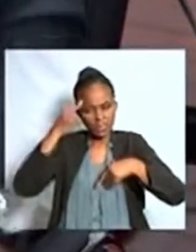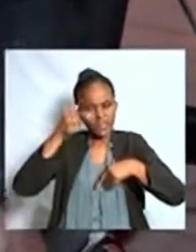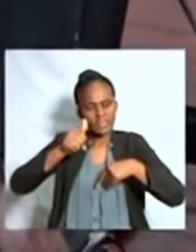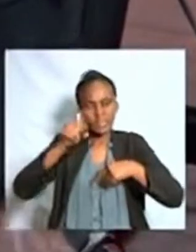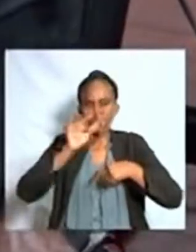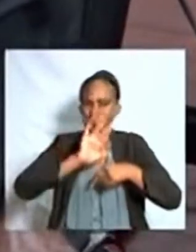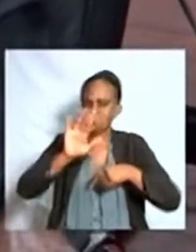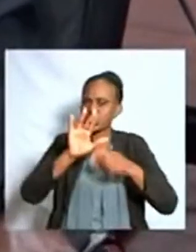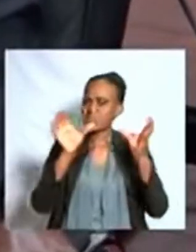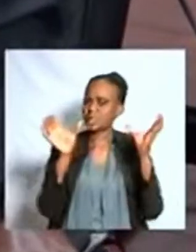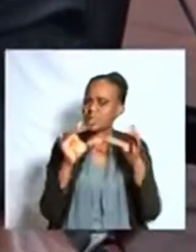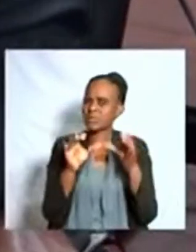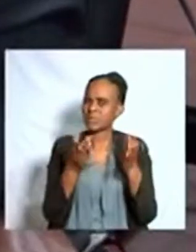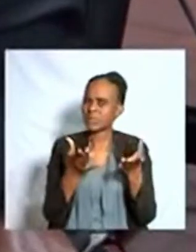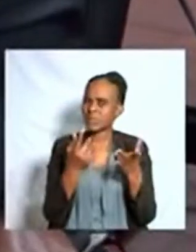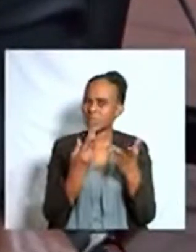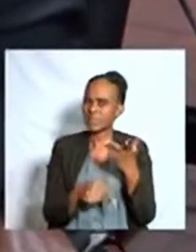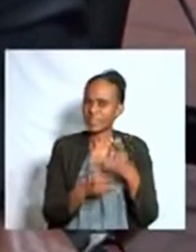is the council?